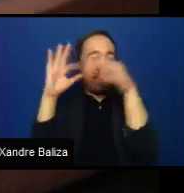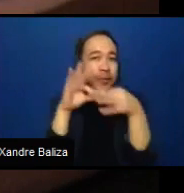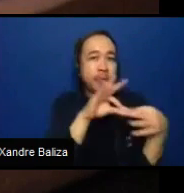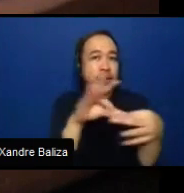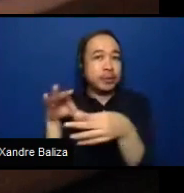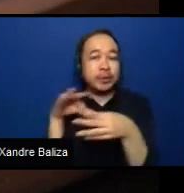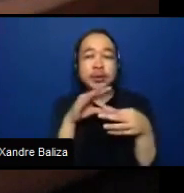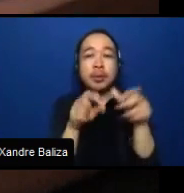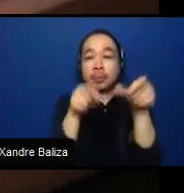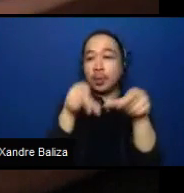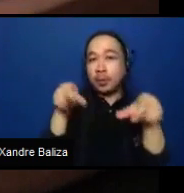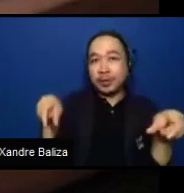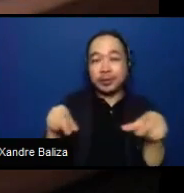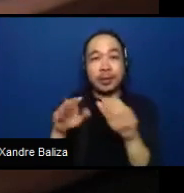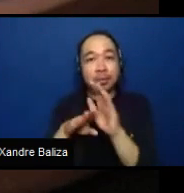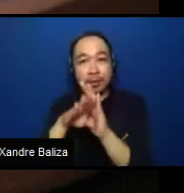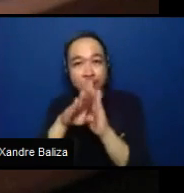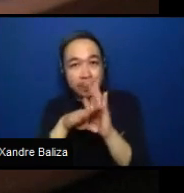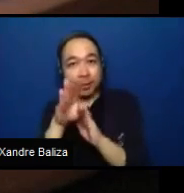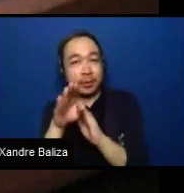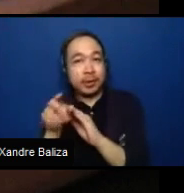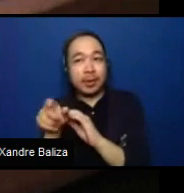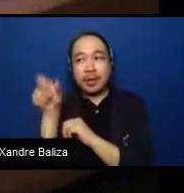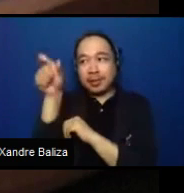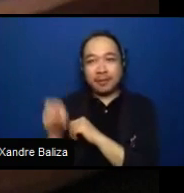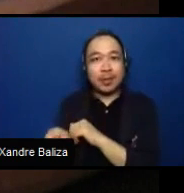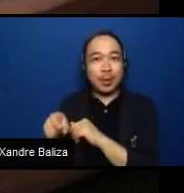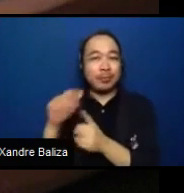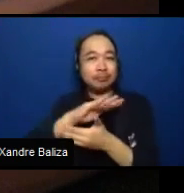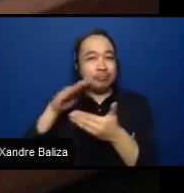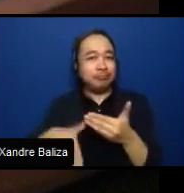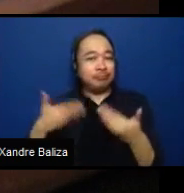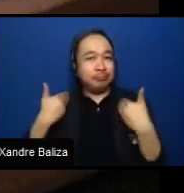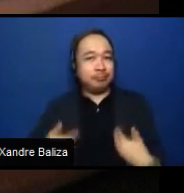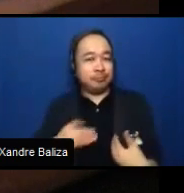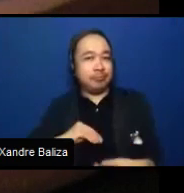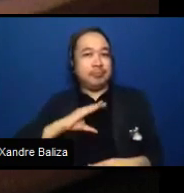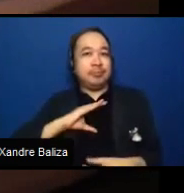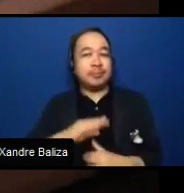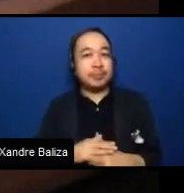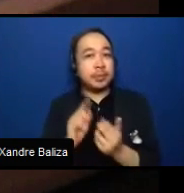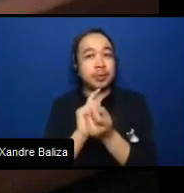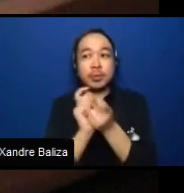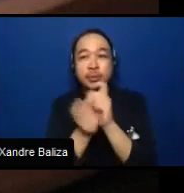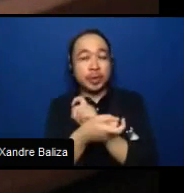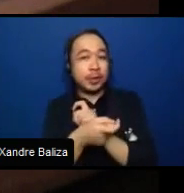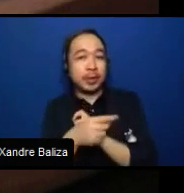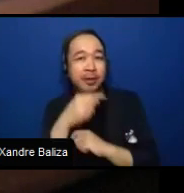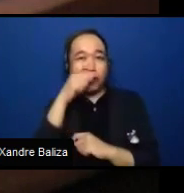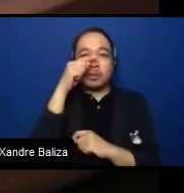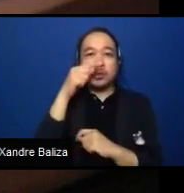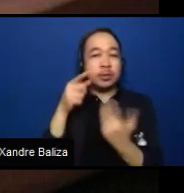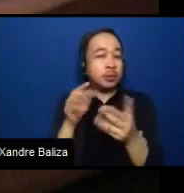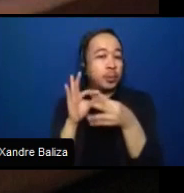population, development, and individual well-being, resulting in a major shift in attitudes in regard to